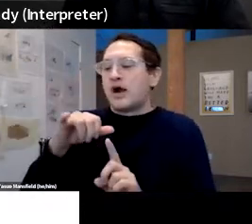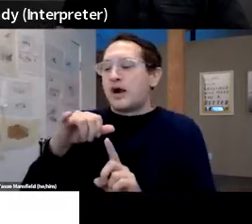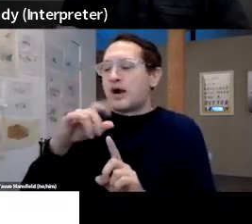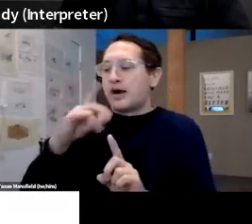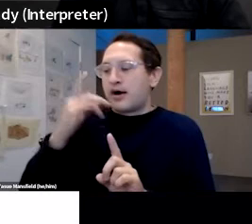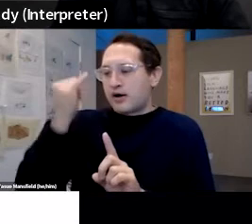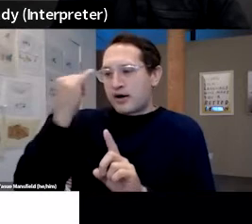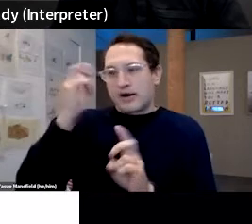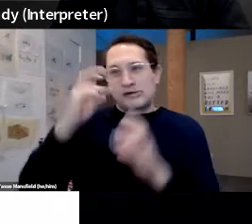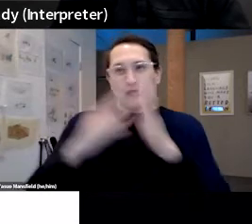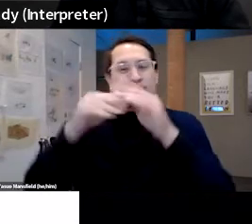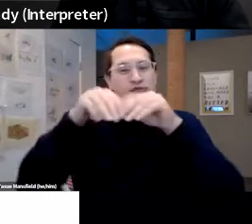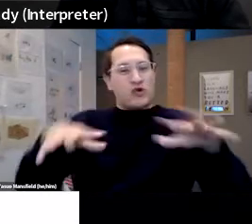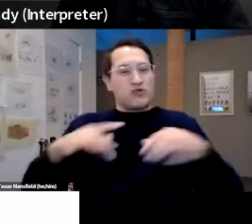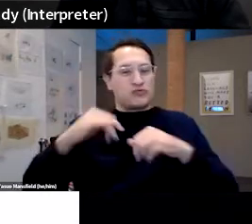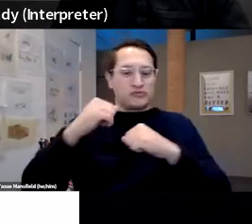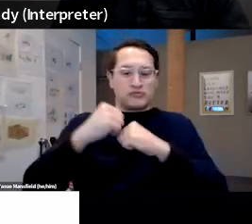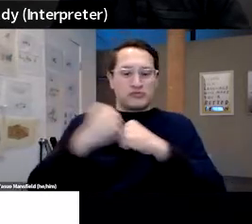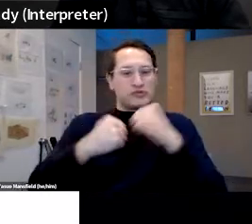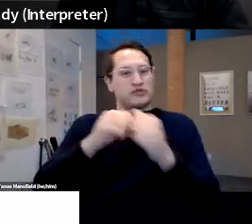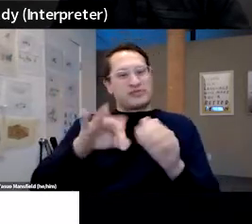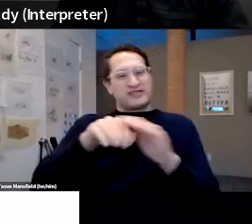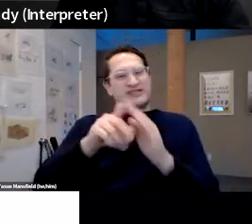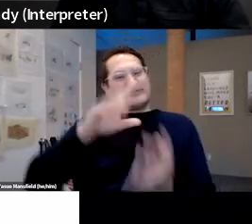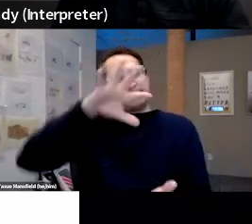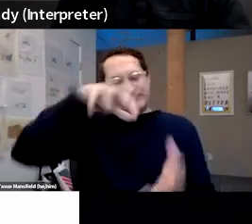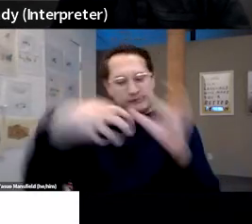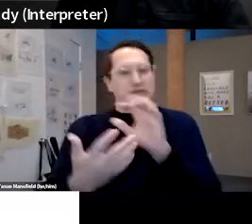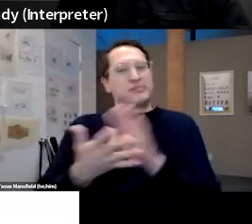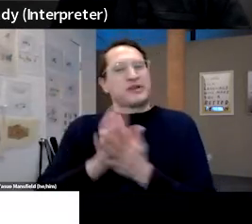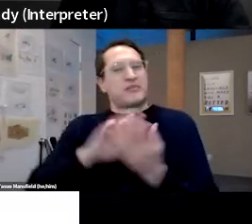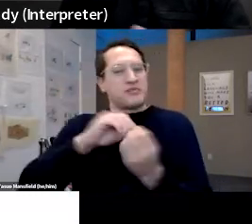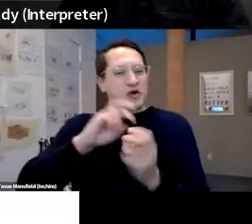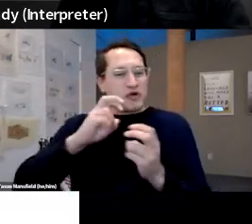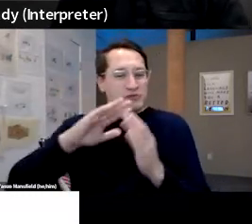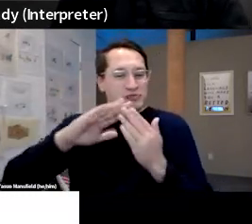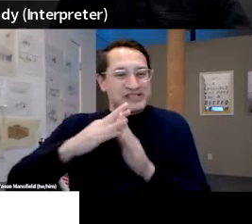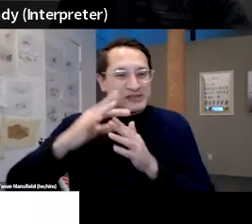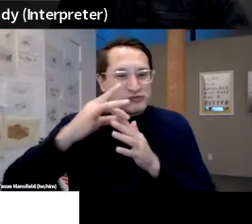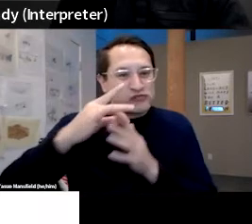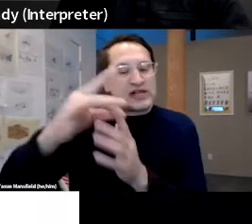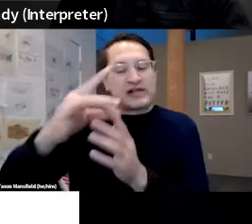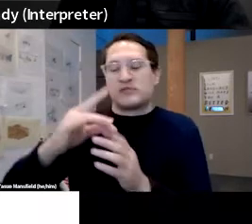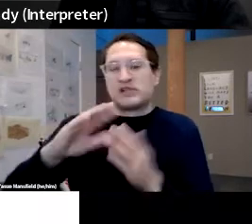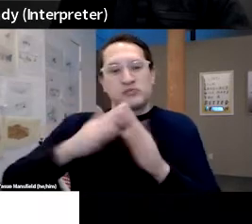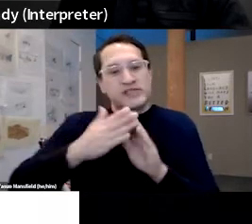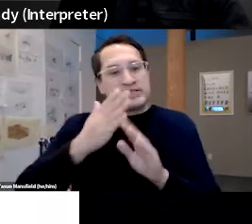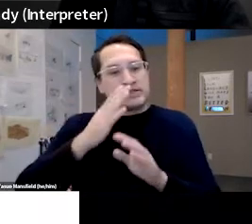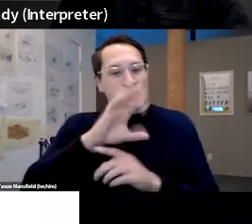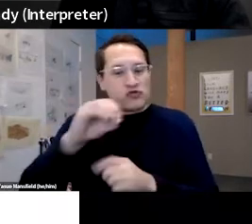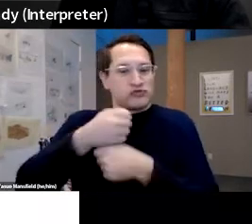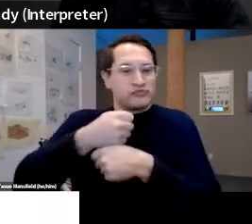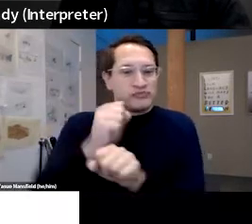really inverse this and flip it on its head. This top-down structure of access should be turned around, becoming more of a